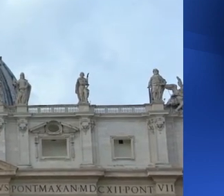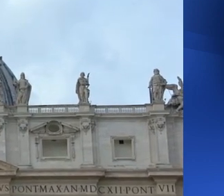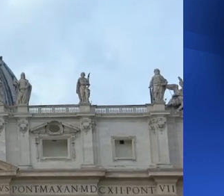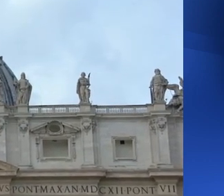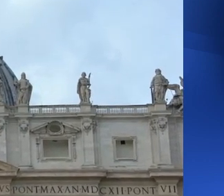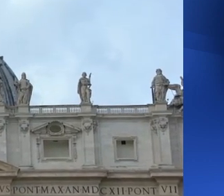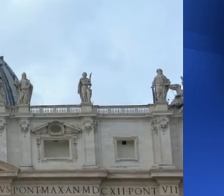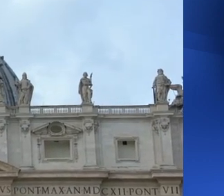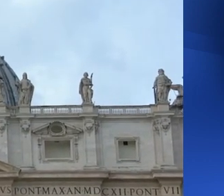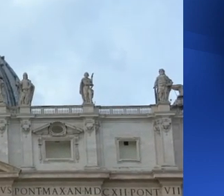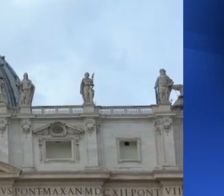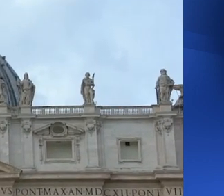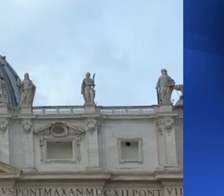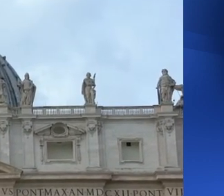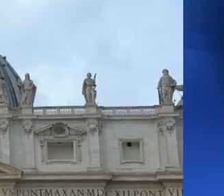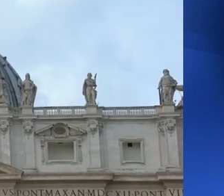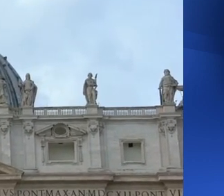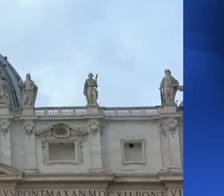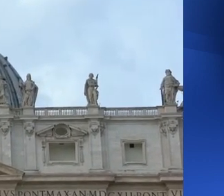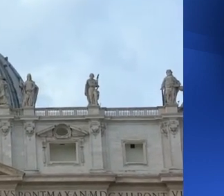Thank you.